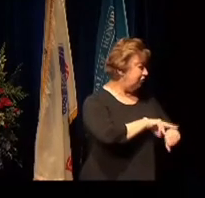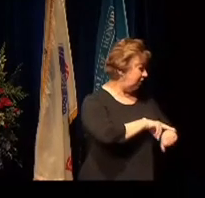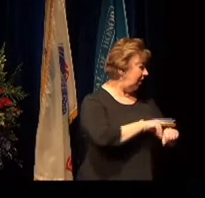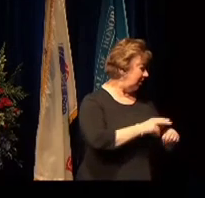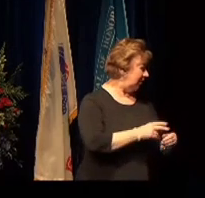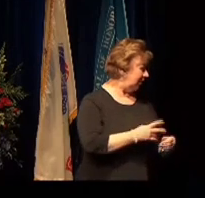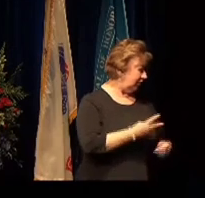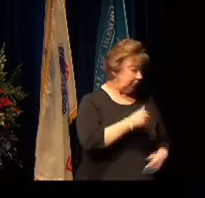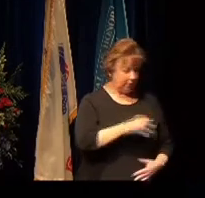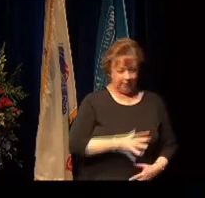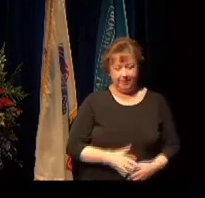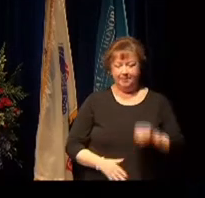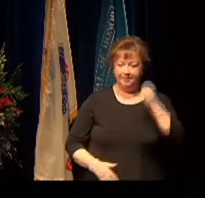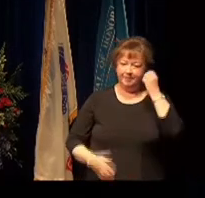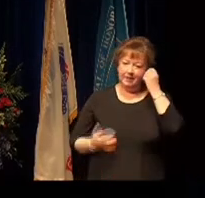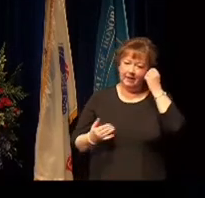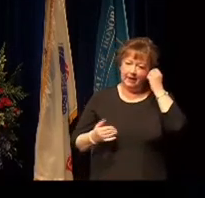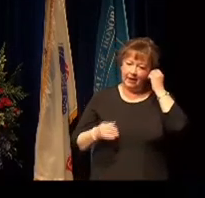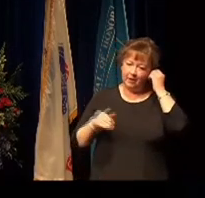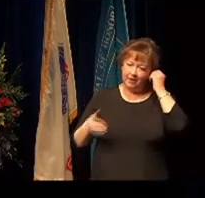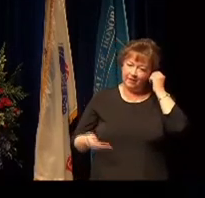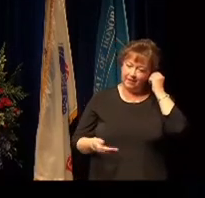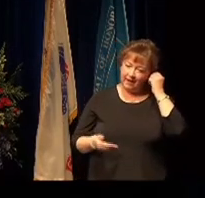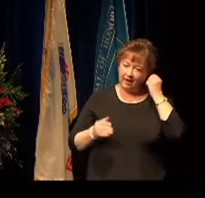sister. Sharni?